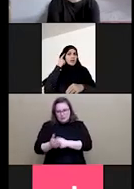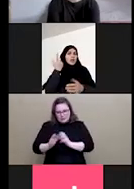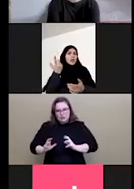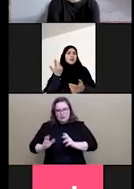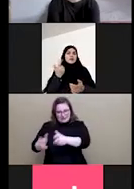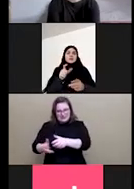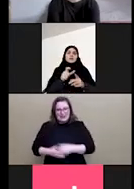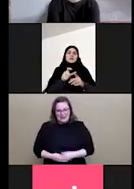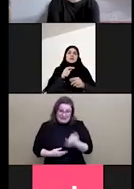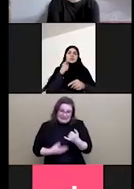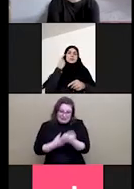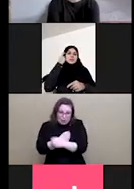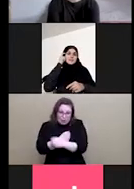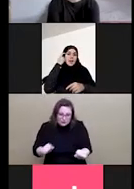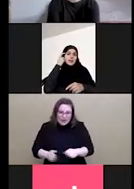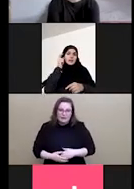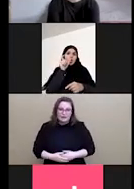that